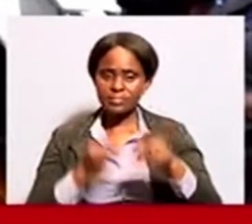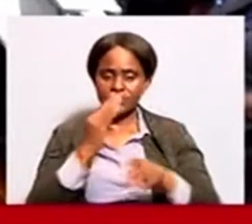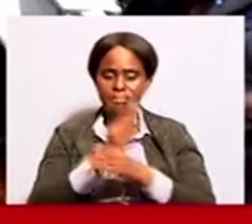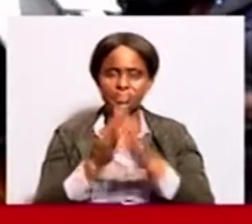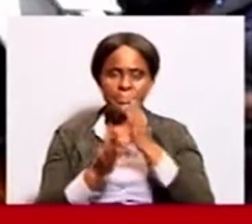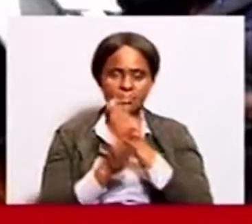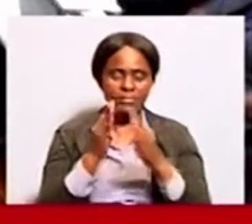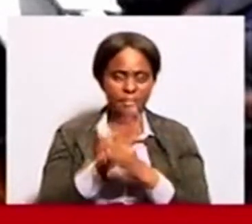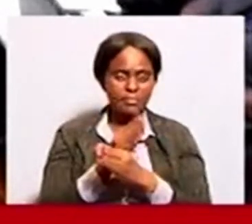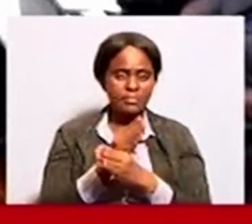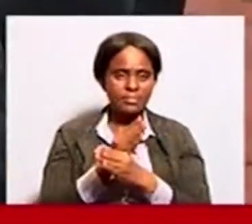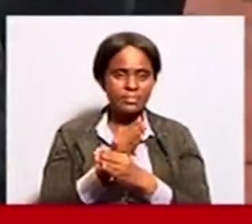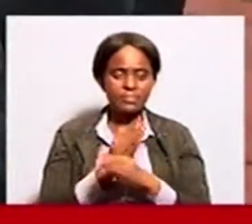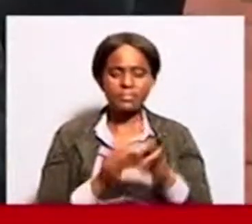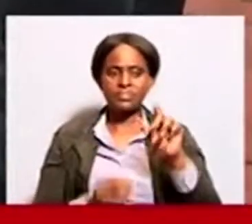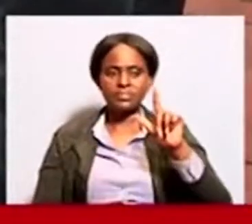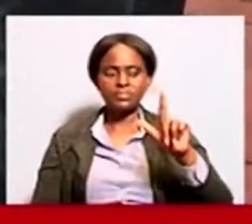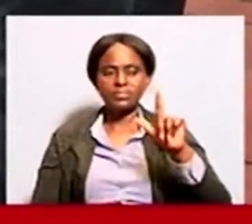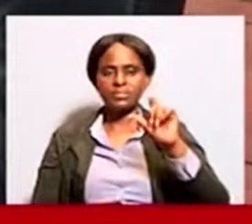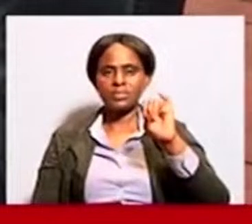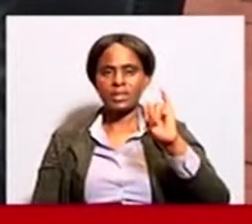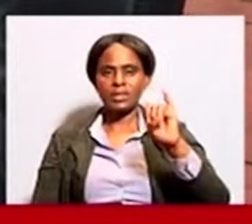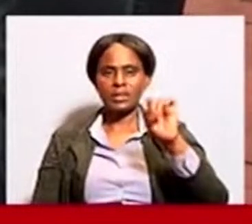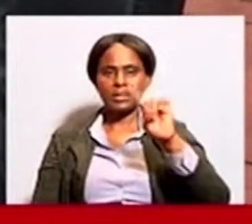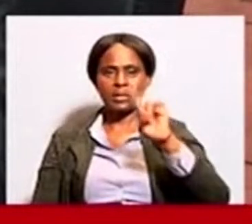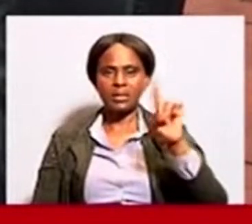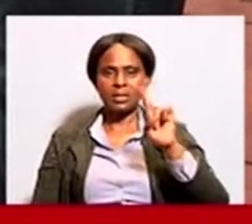construction of Lizuma drainage.